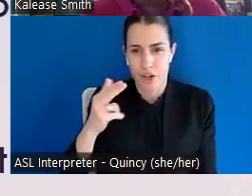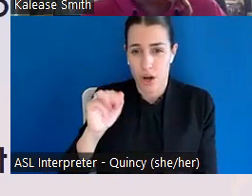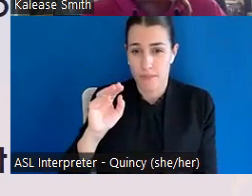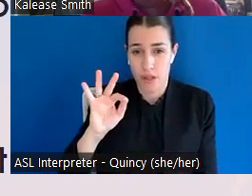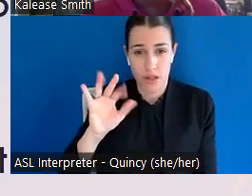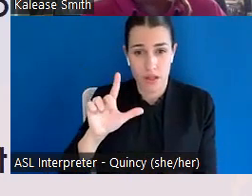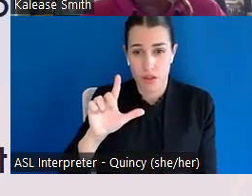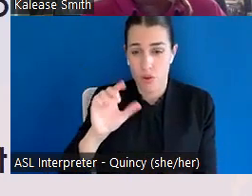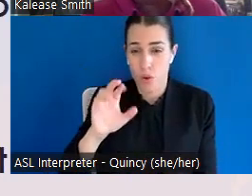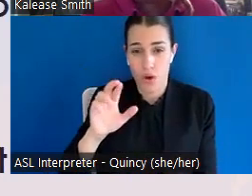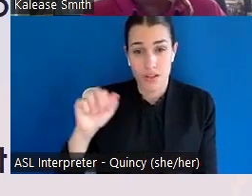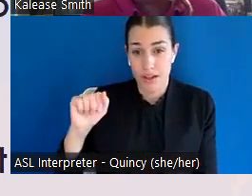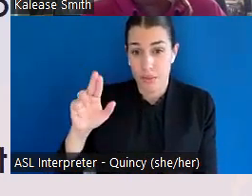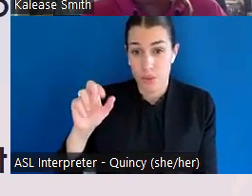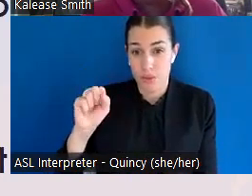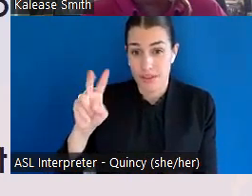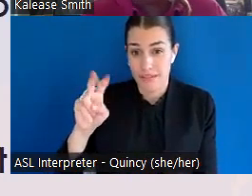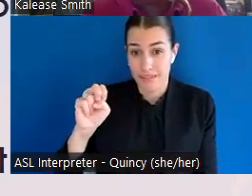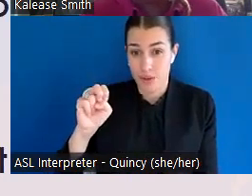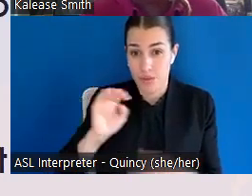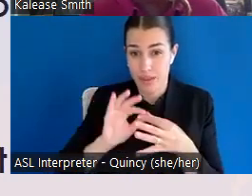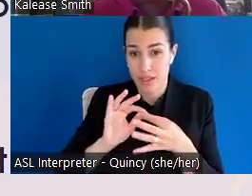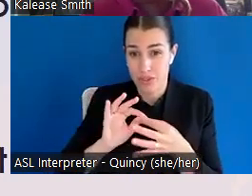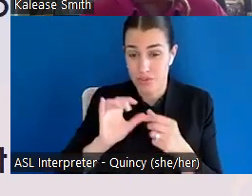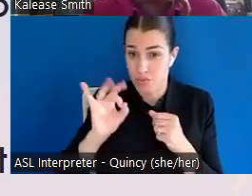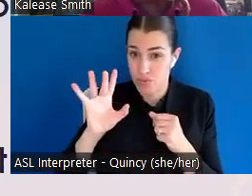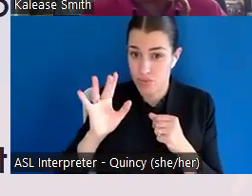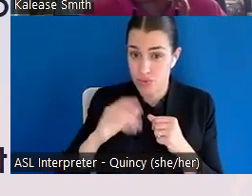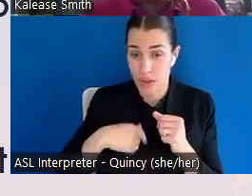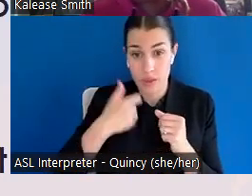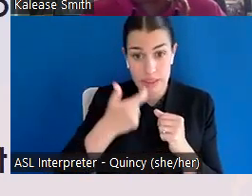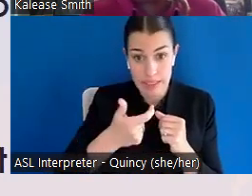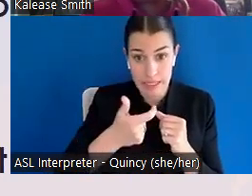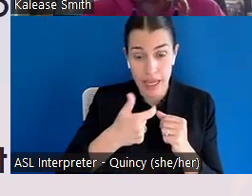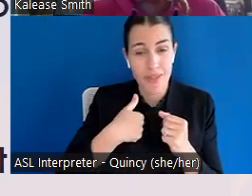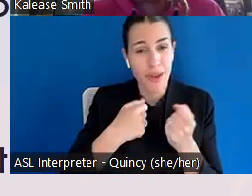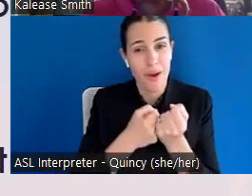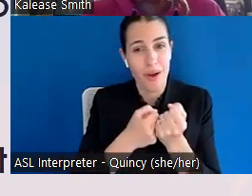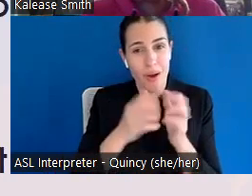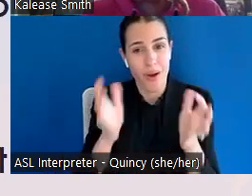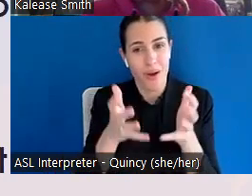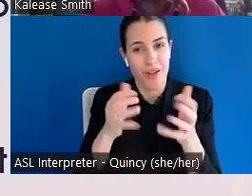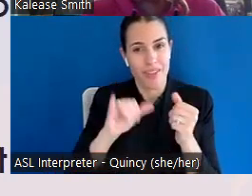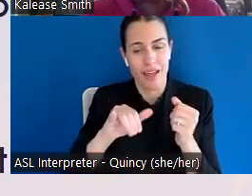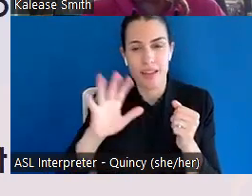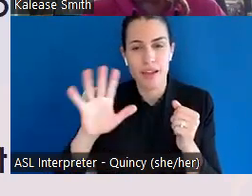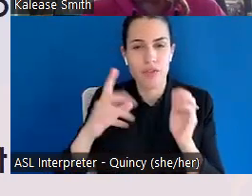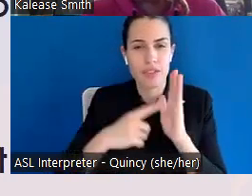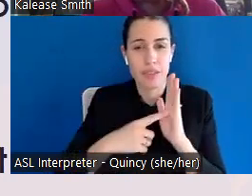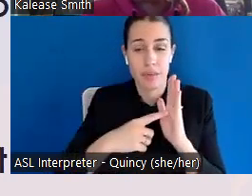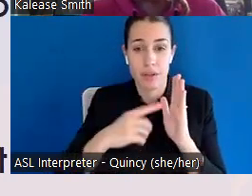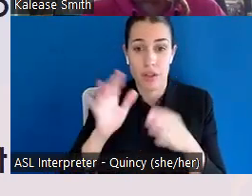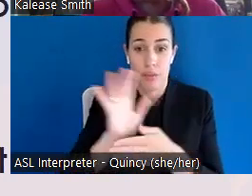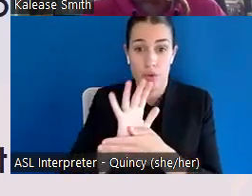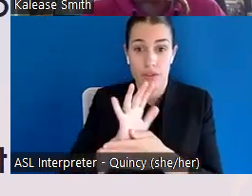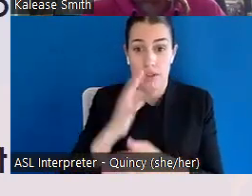very abusive relationships. And so I think, you know, the first thing that made me think about that was the movie Beauty and the Beast. And